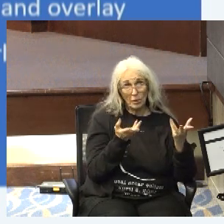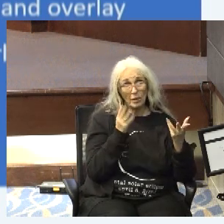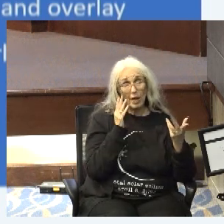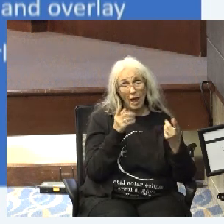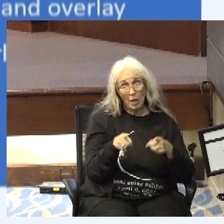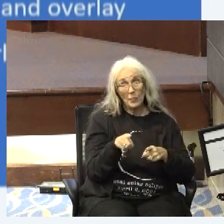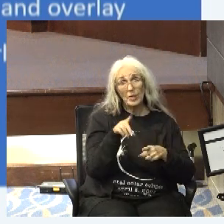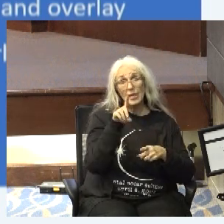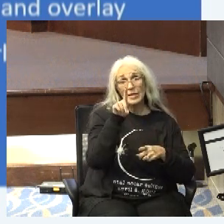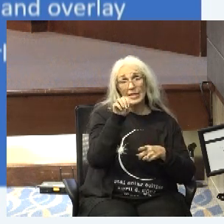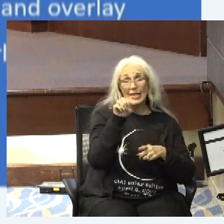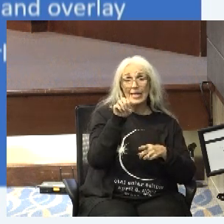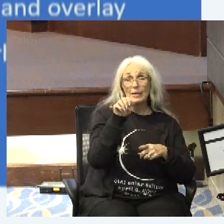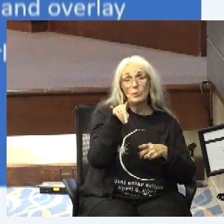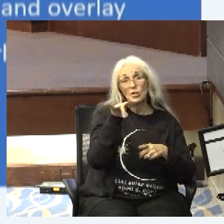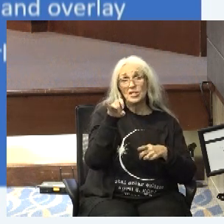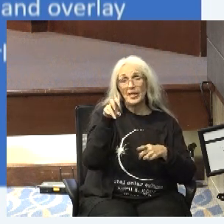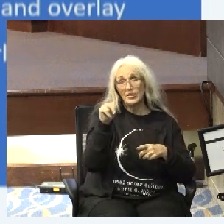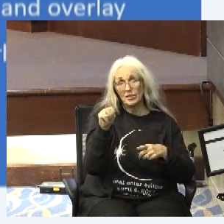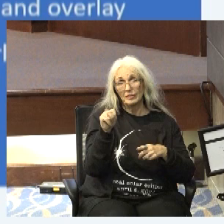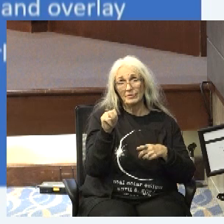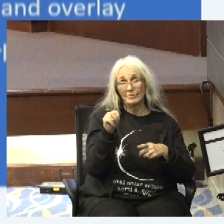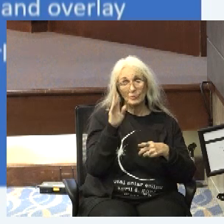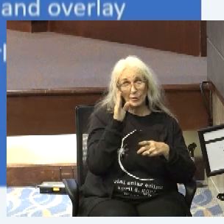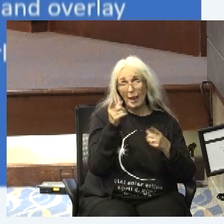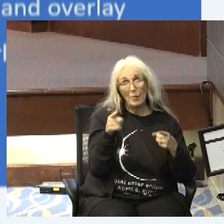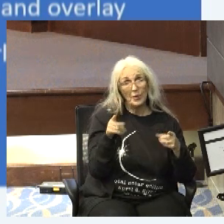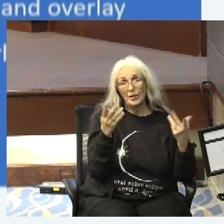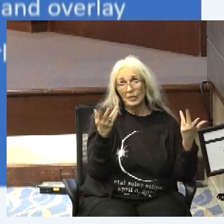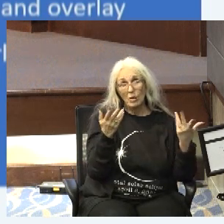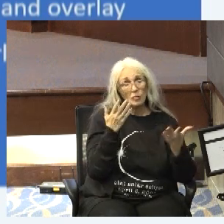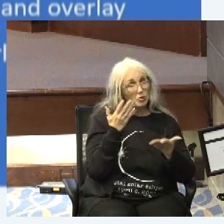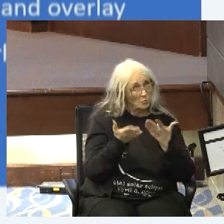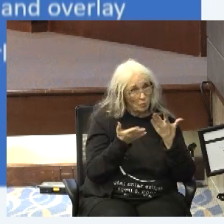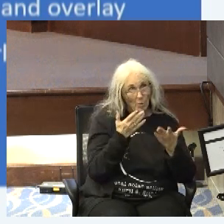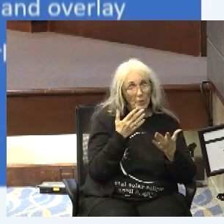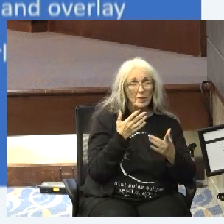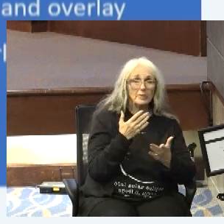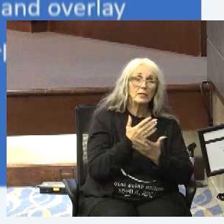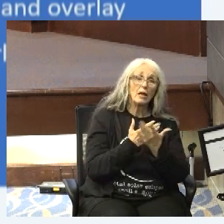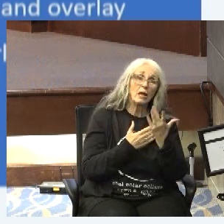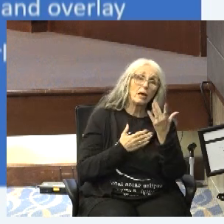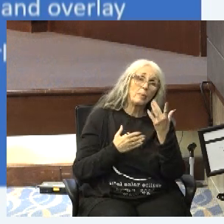between 2037 and 2051. And so likely there's going to be some positive